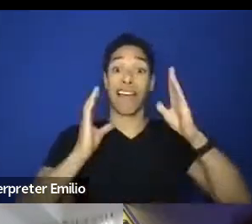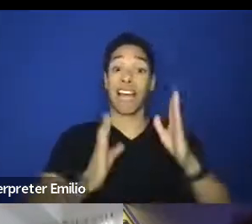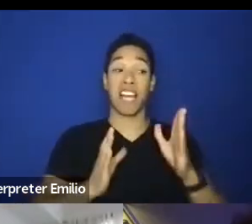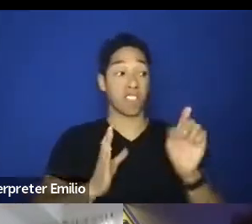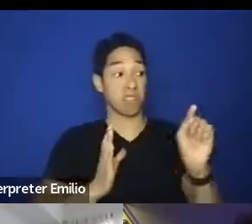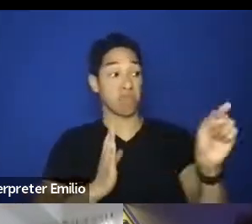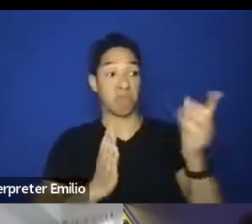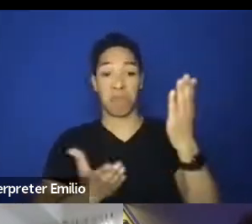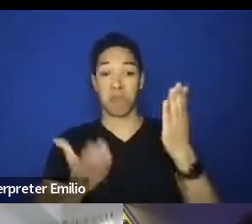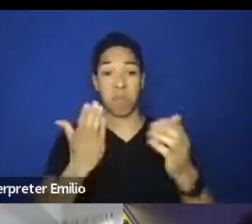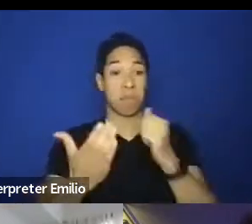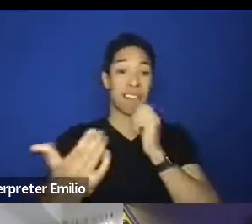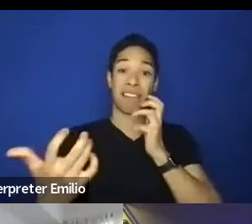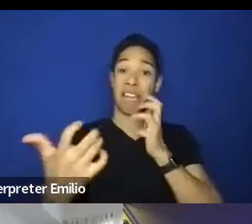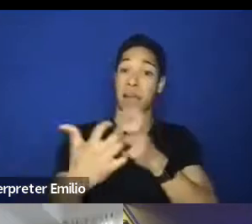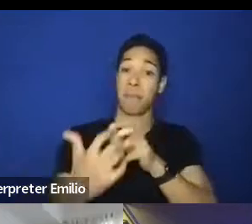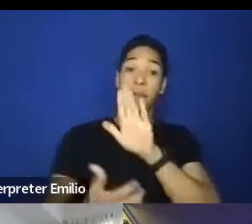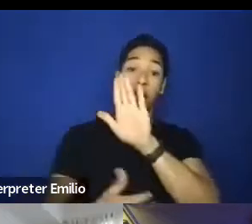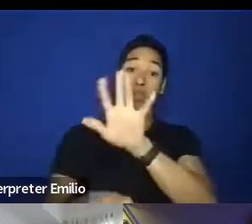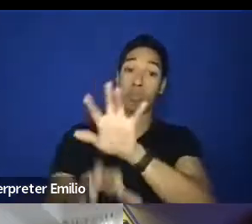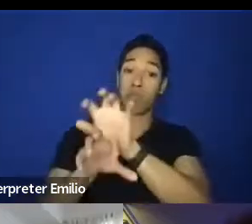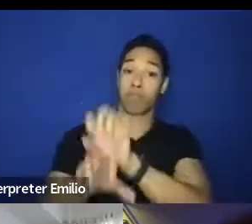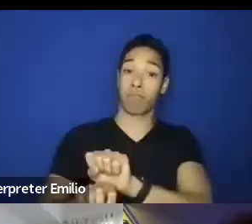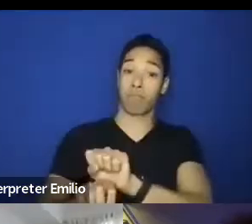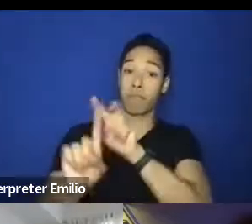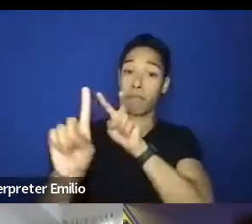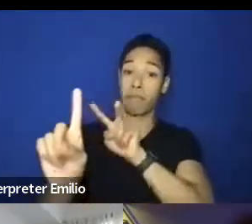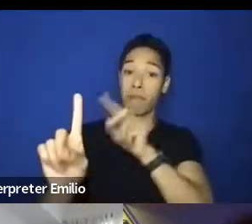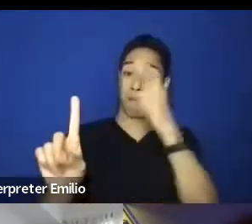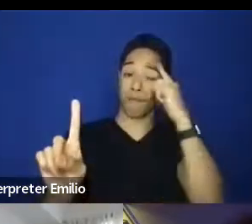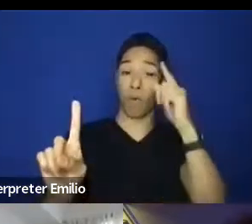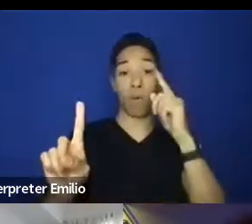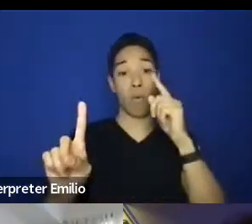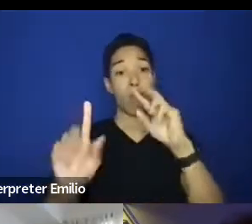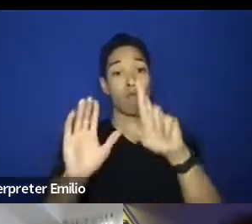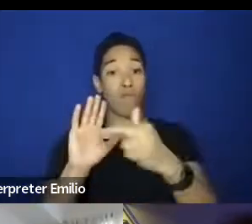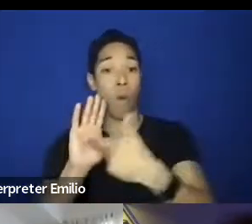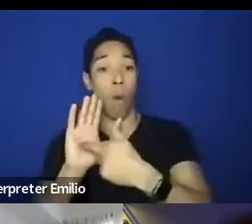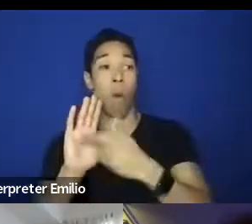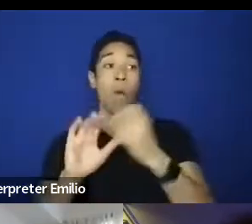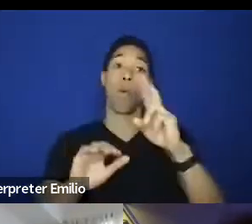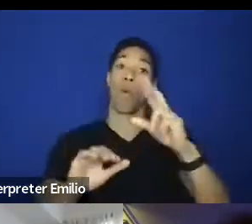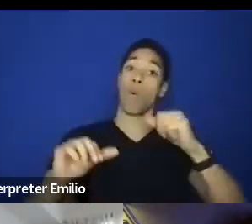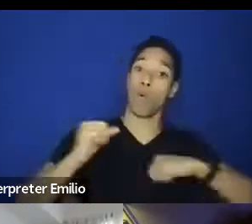their conventional views of a role or a play in general.